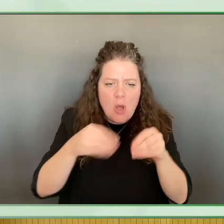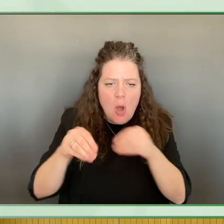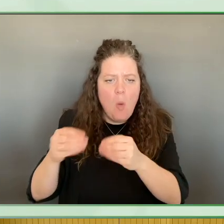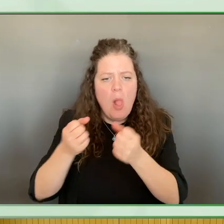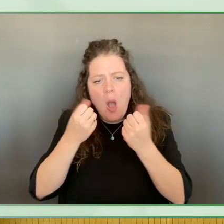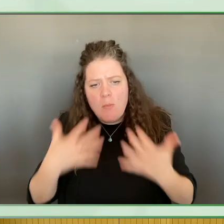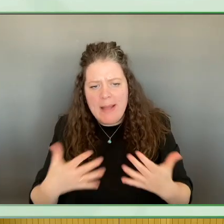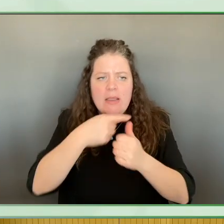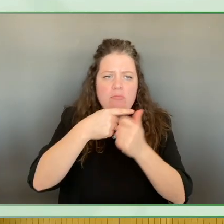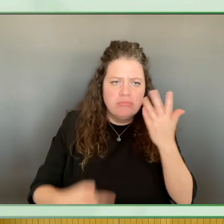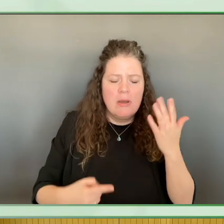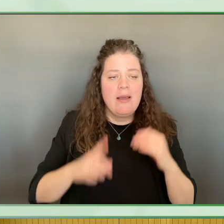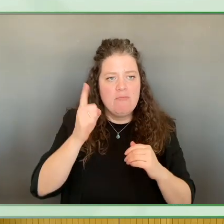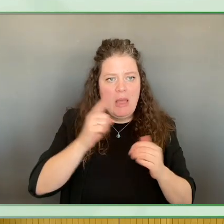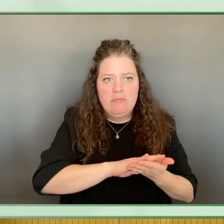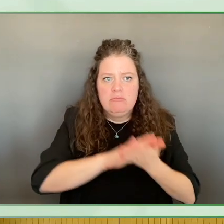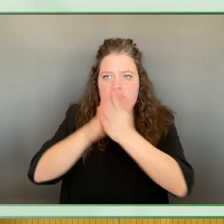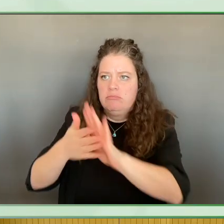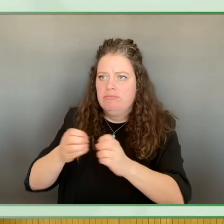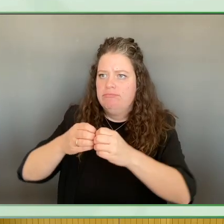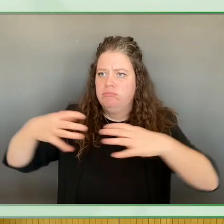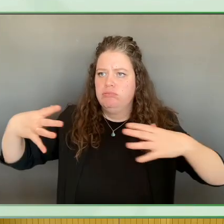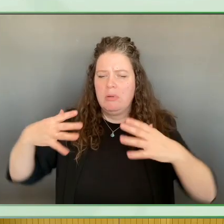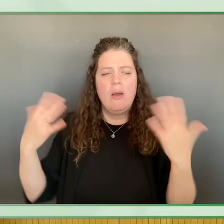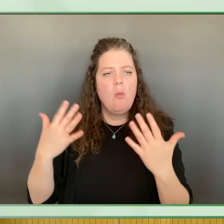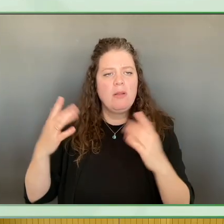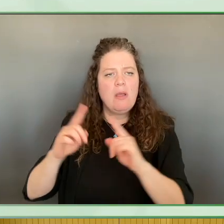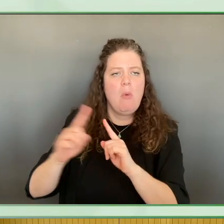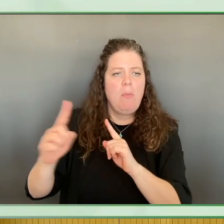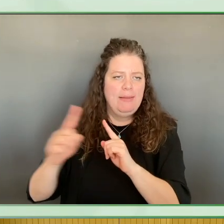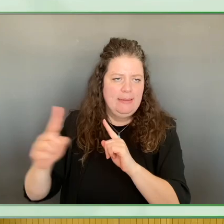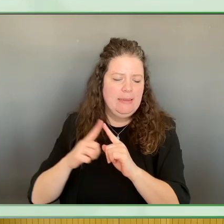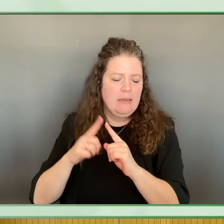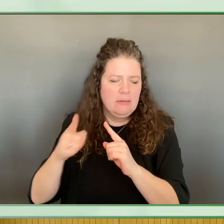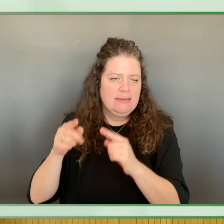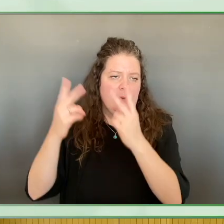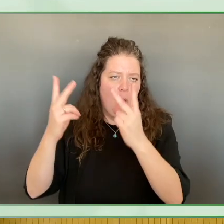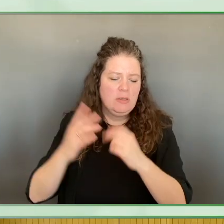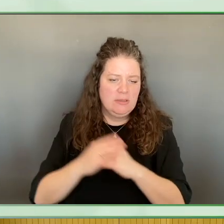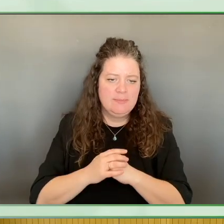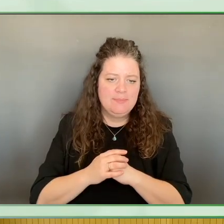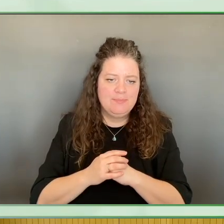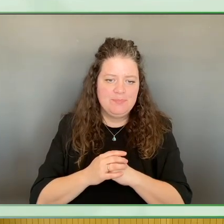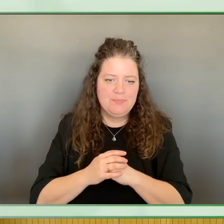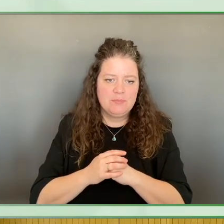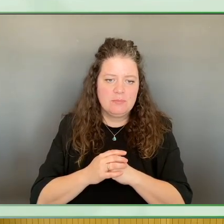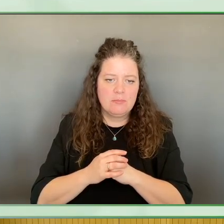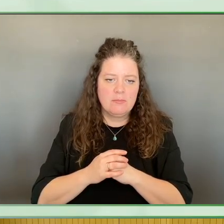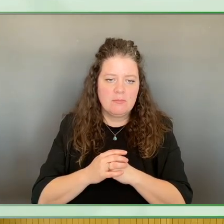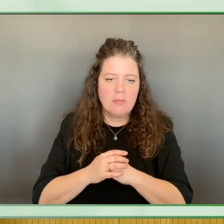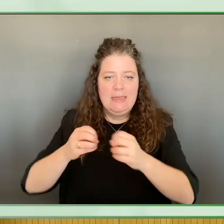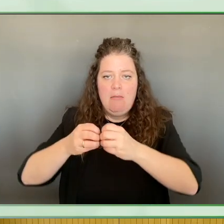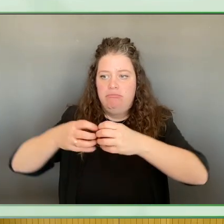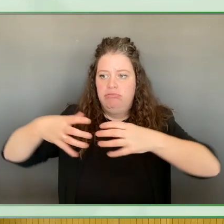mobility. It can't just scale as products. And when I say mobility, scale as mobility, it means that it has